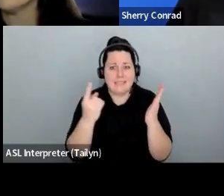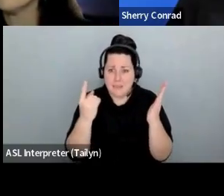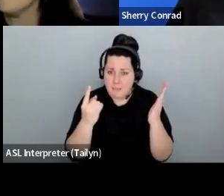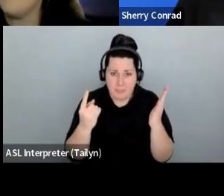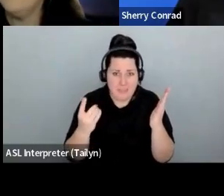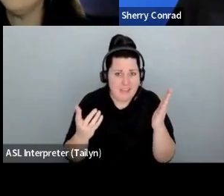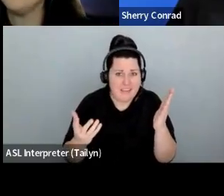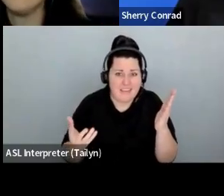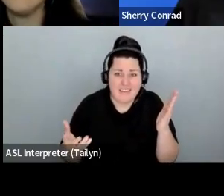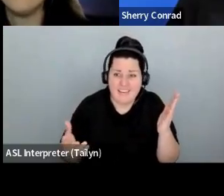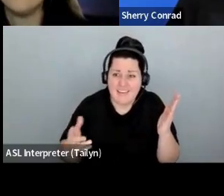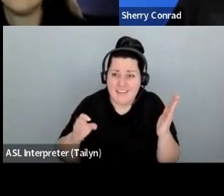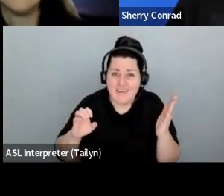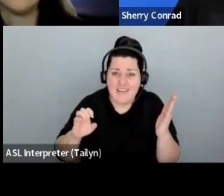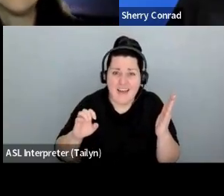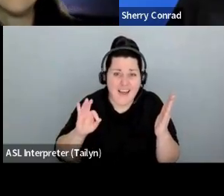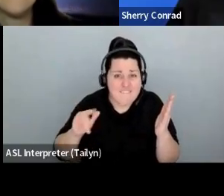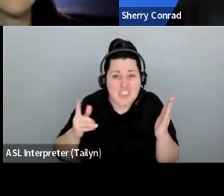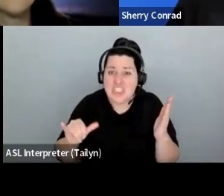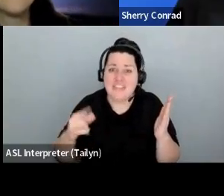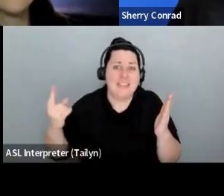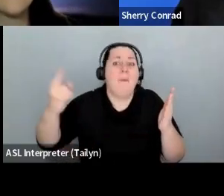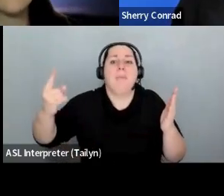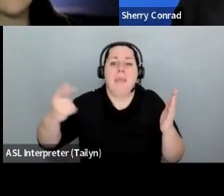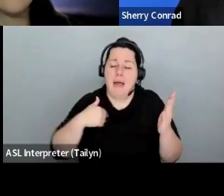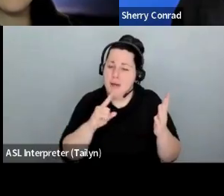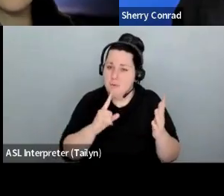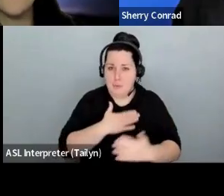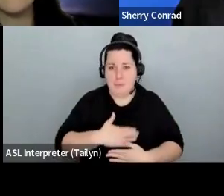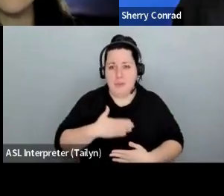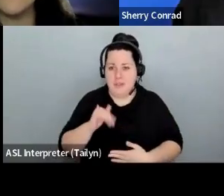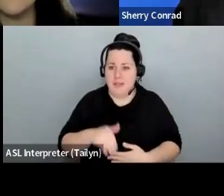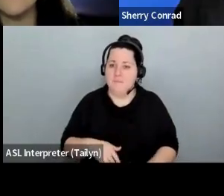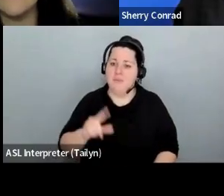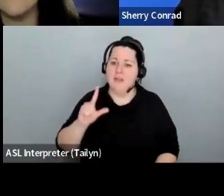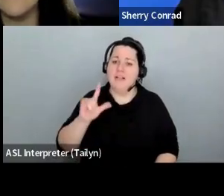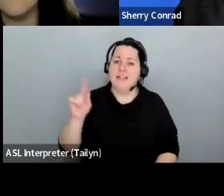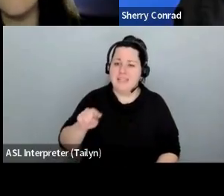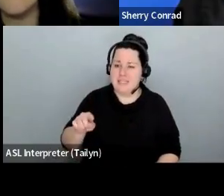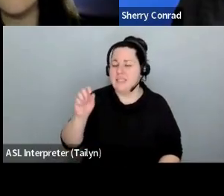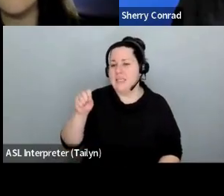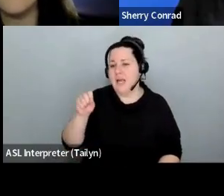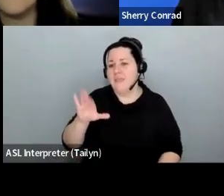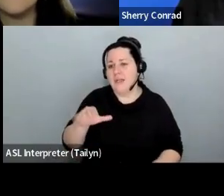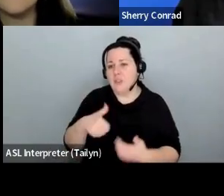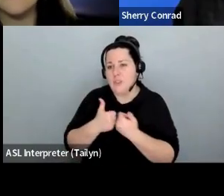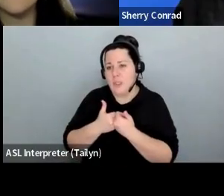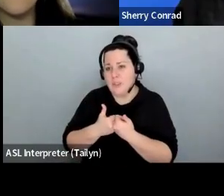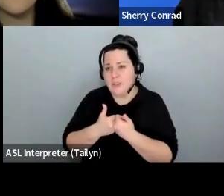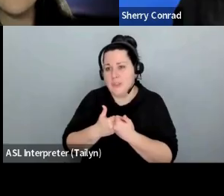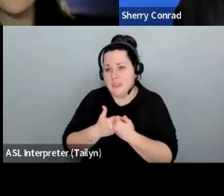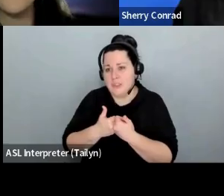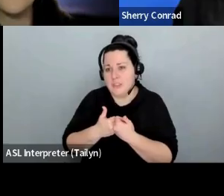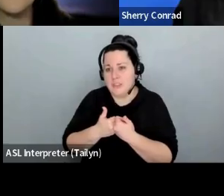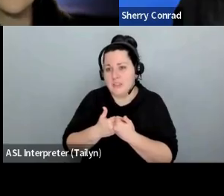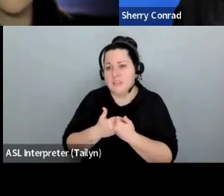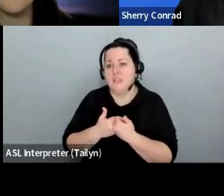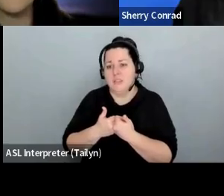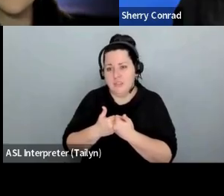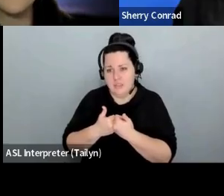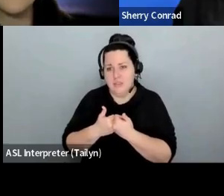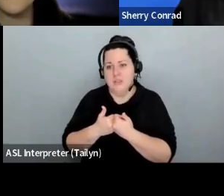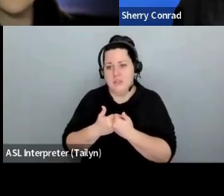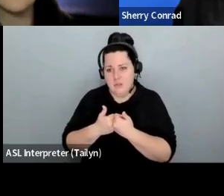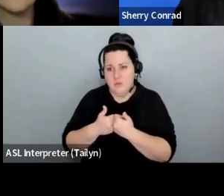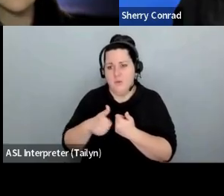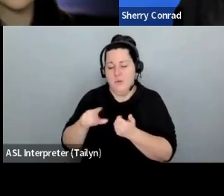effigy, something, I would truly appreciate it. Yeah, the challenge is that yeah, so we've got those students like the